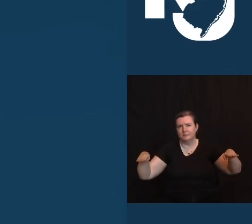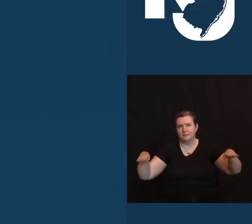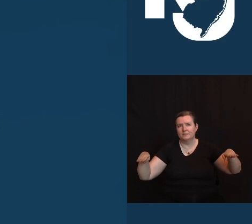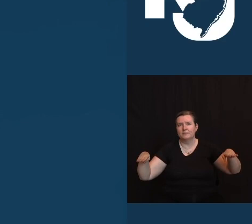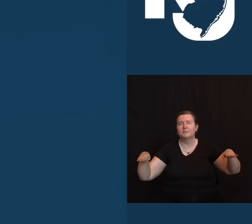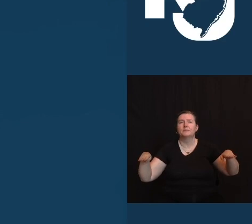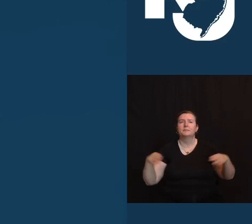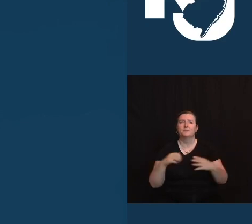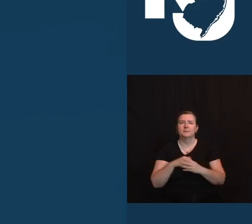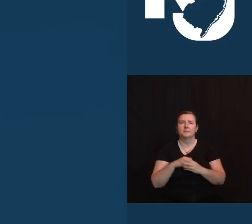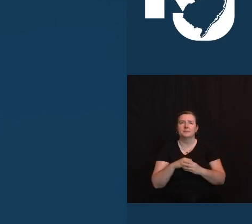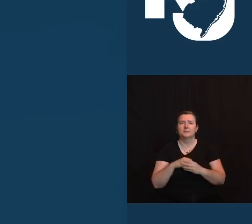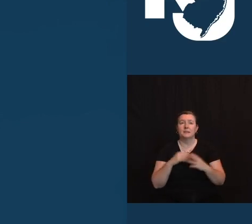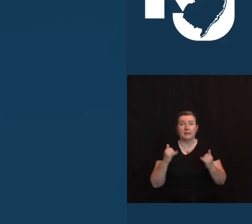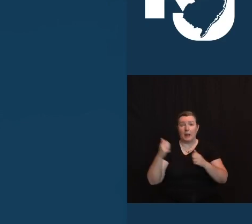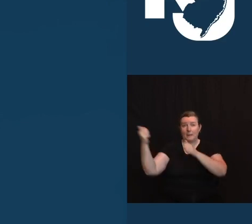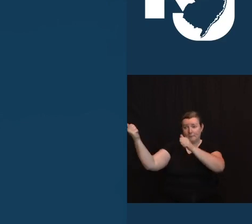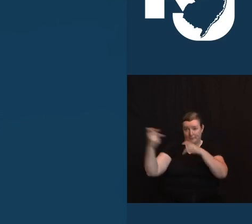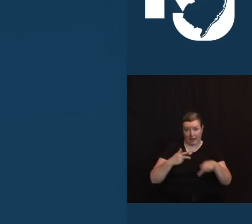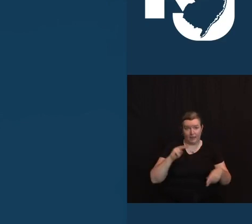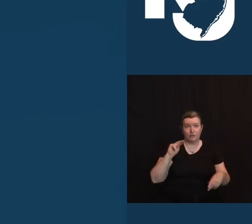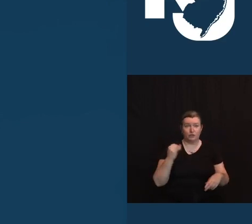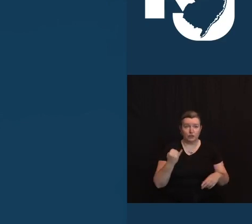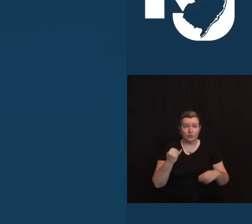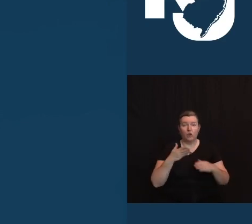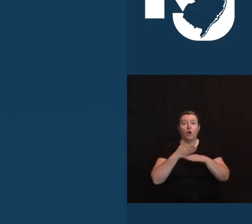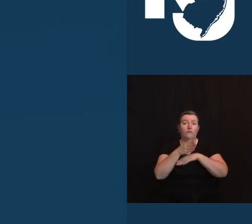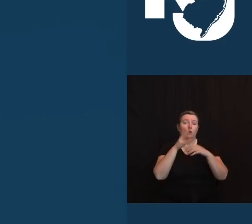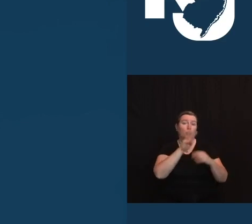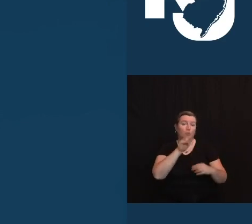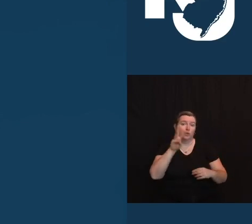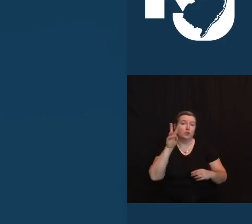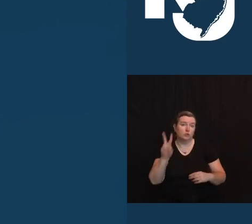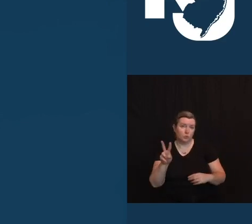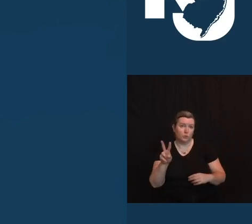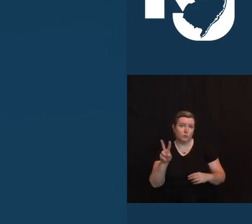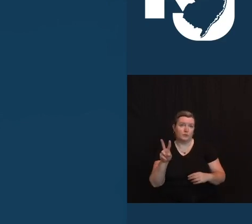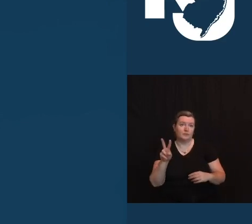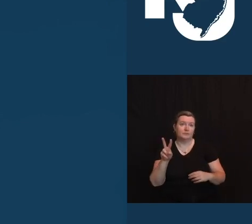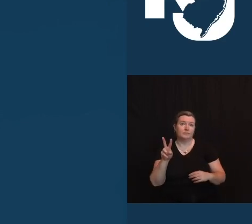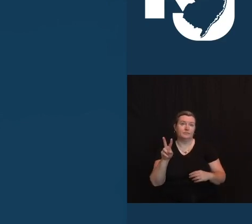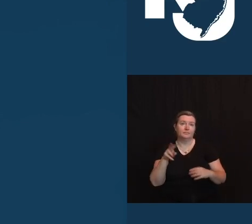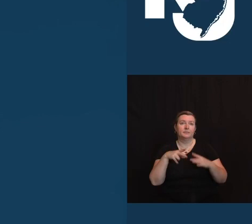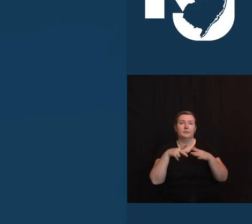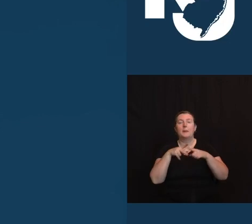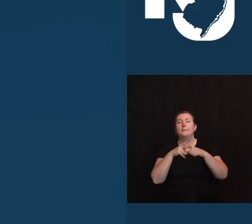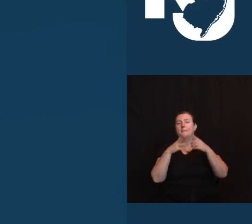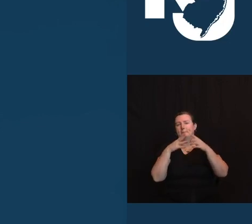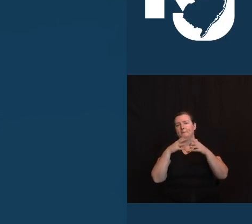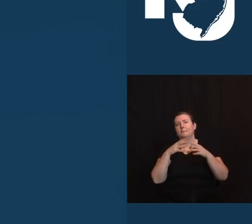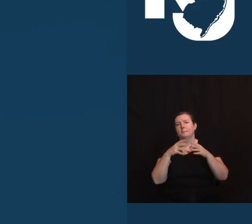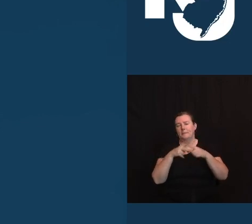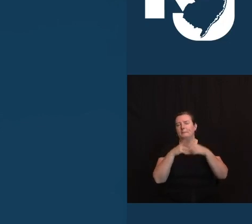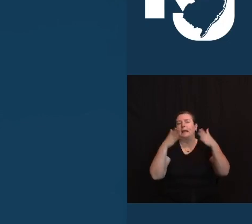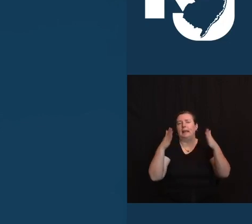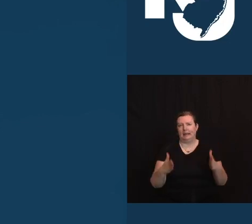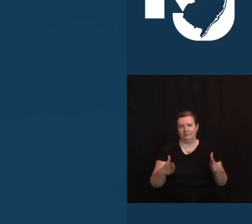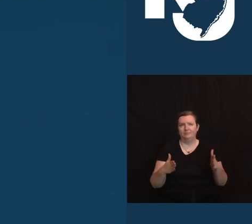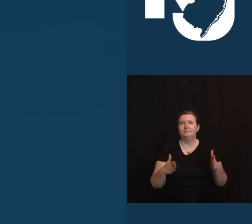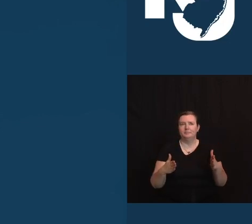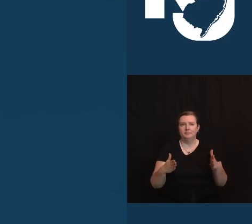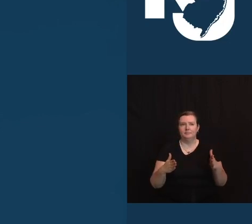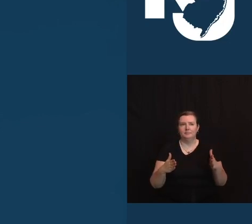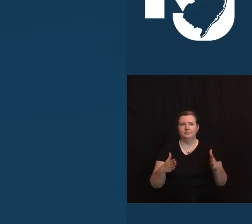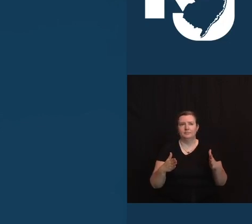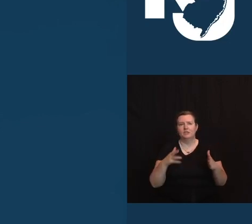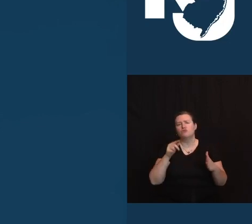Back in New Jersey after the war, he furthered his education at the Mechanics and Tradesmen's Institute in New York City, as well as at the Pratt